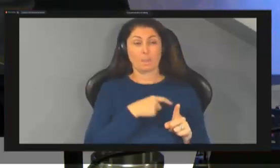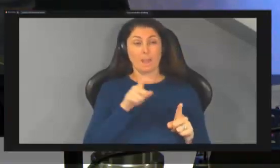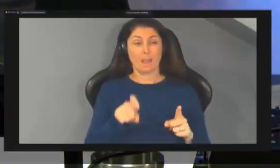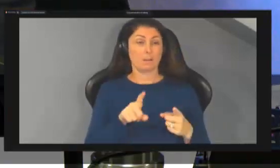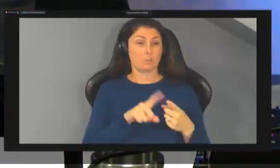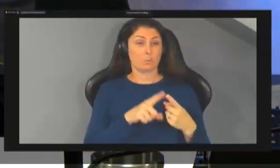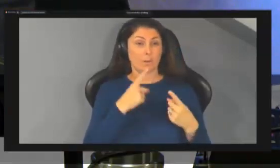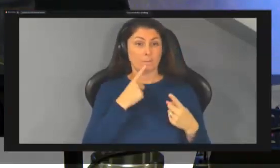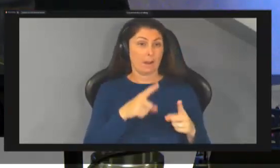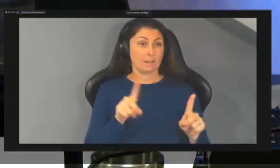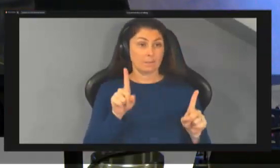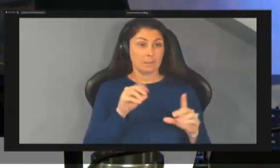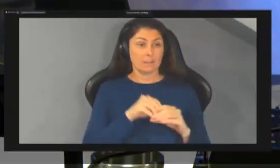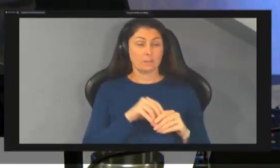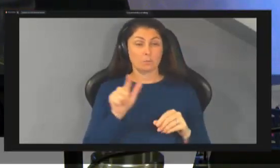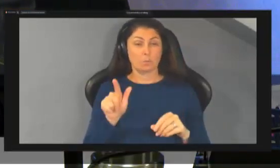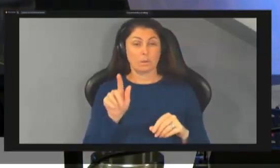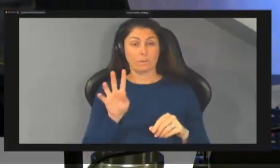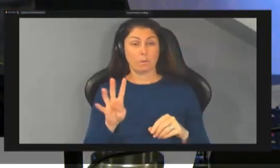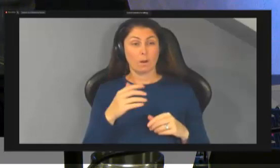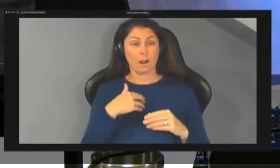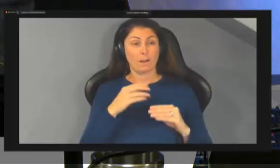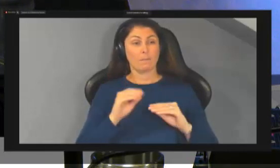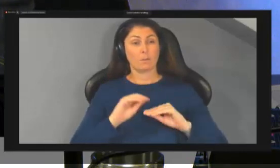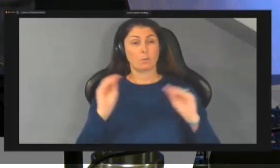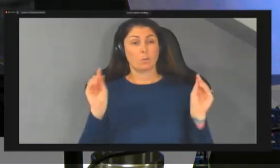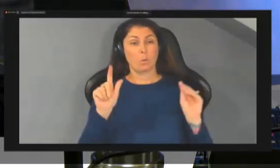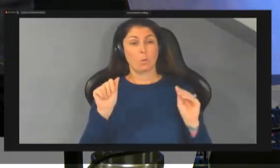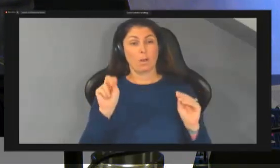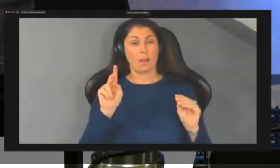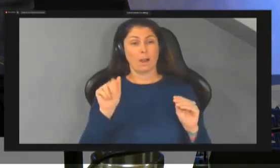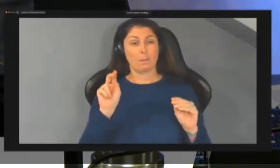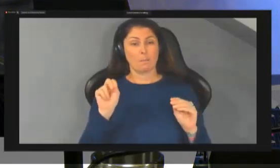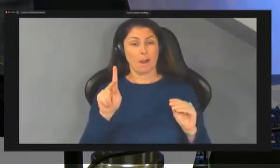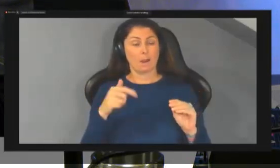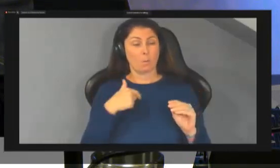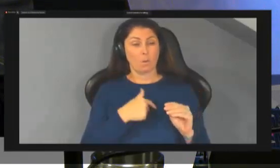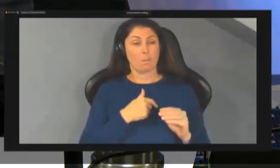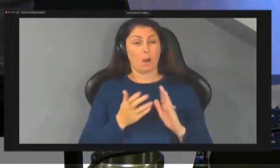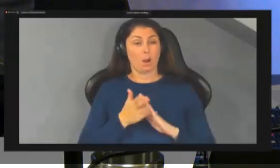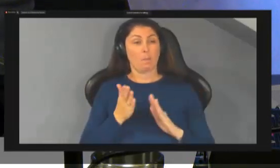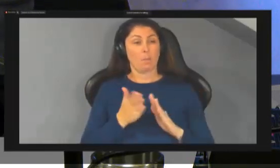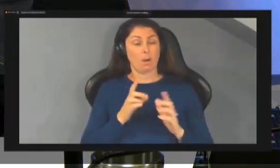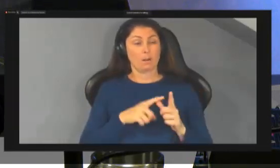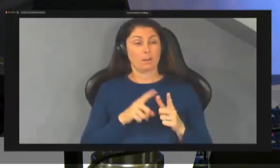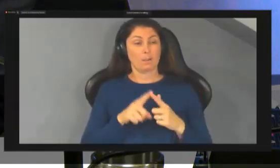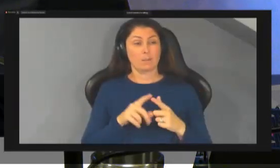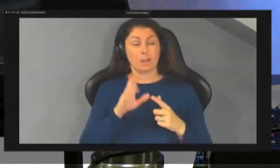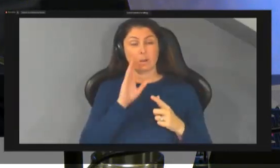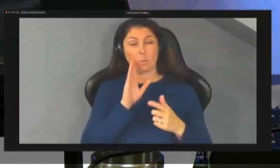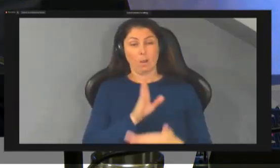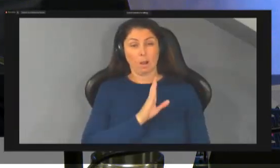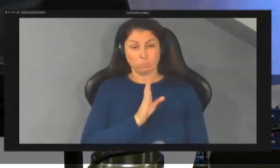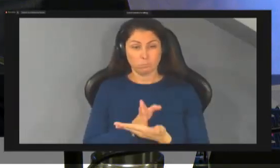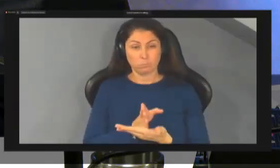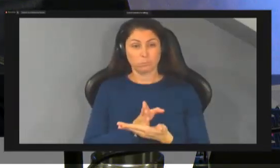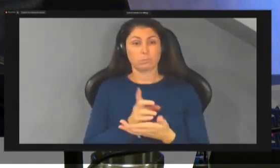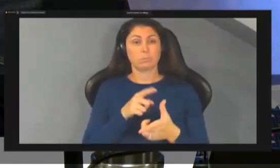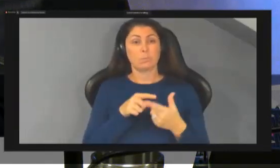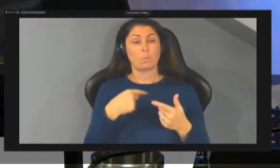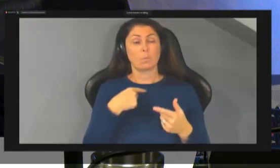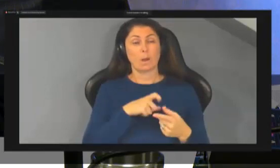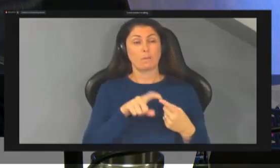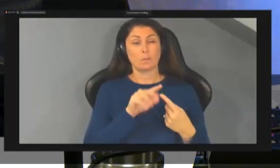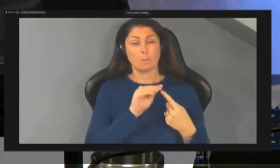come into 24, we'd have no land bank. Like we'd be operating and all of a sudden everything would cease to operate. So we need to put